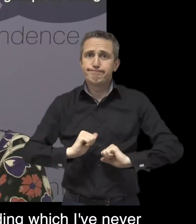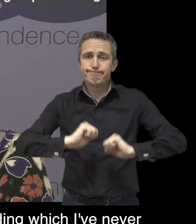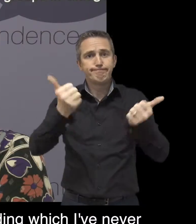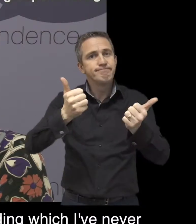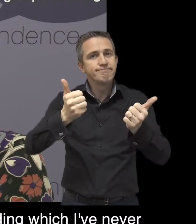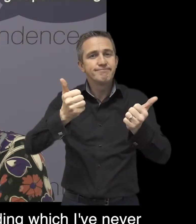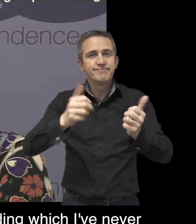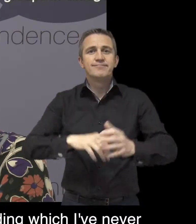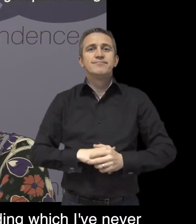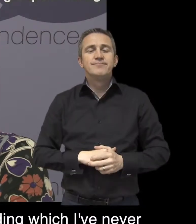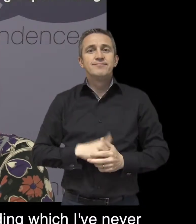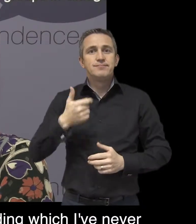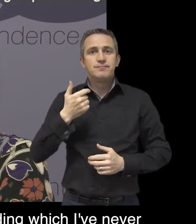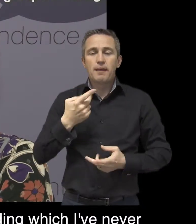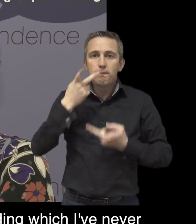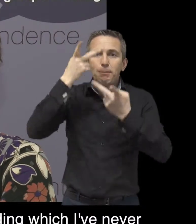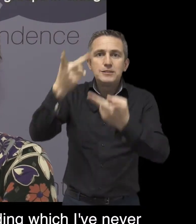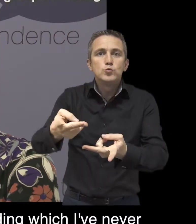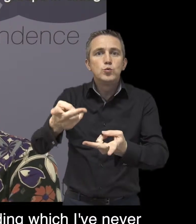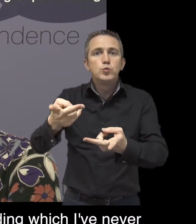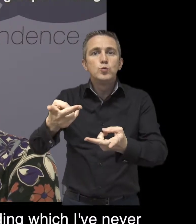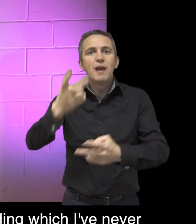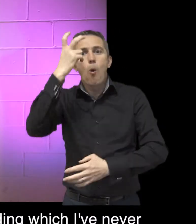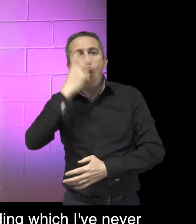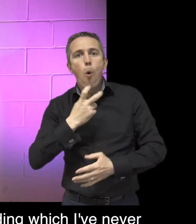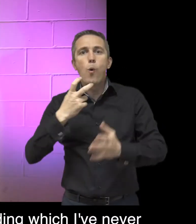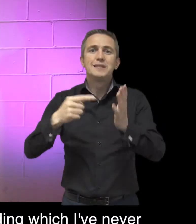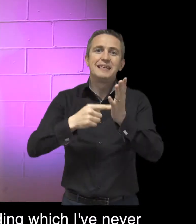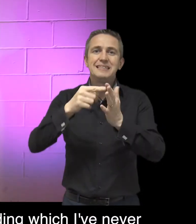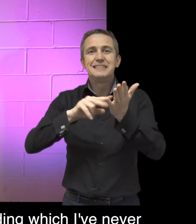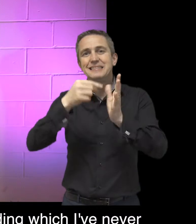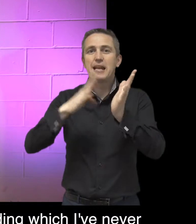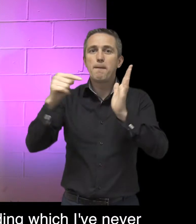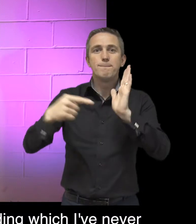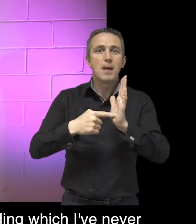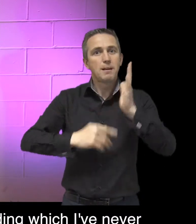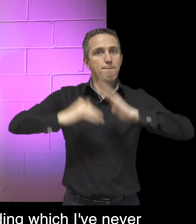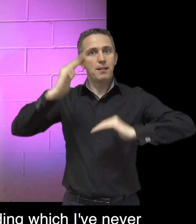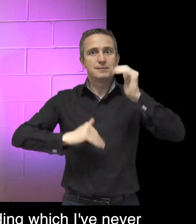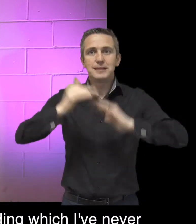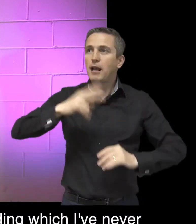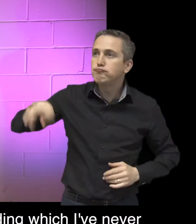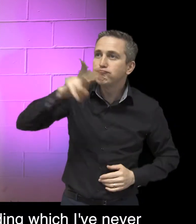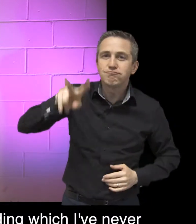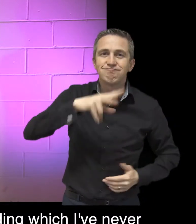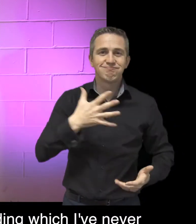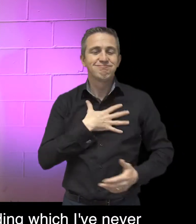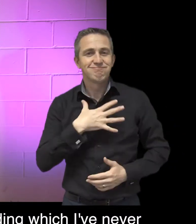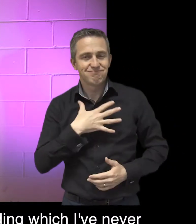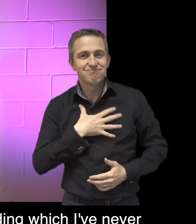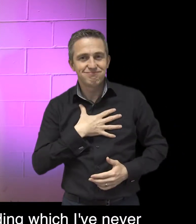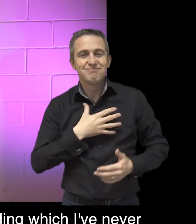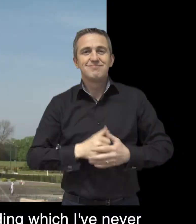We've been to the old tenement building, which I'd never been to before. We